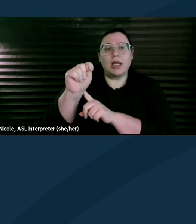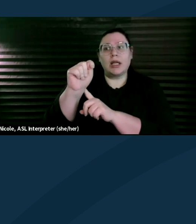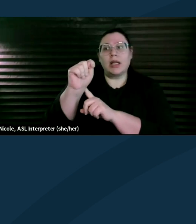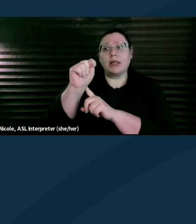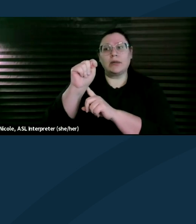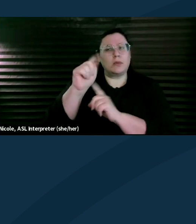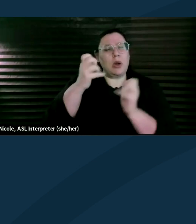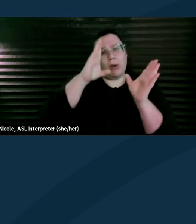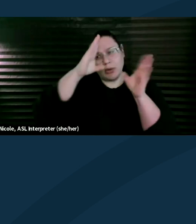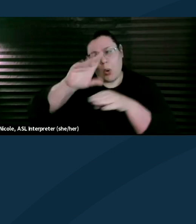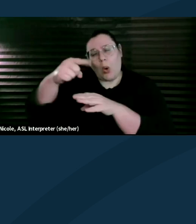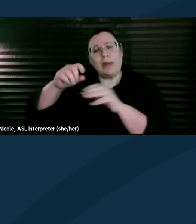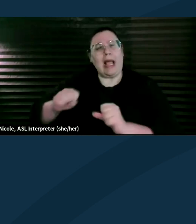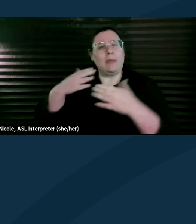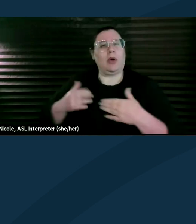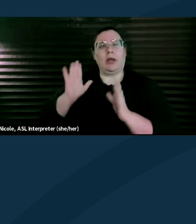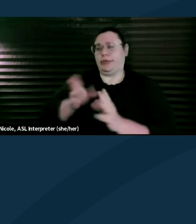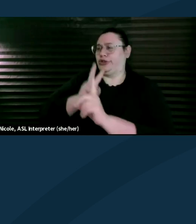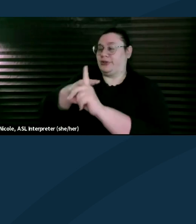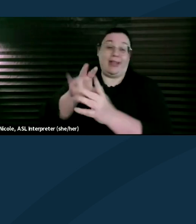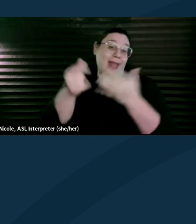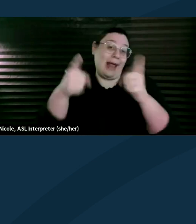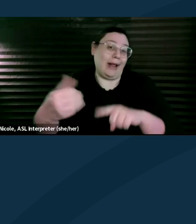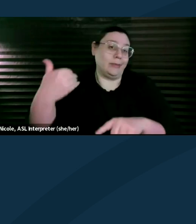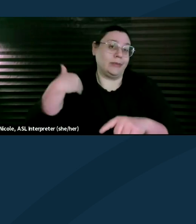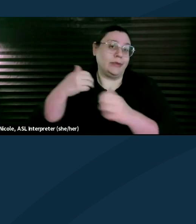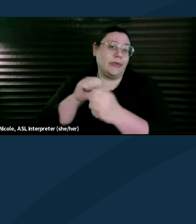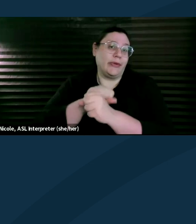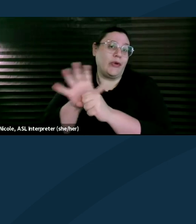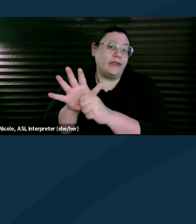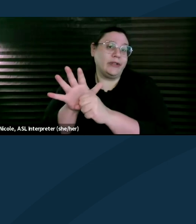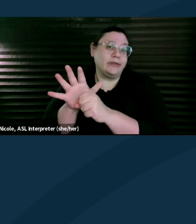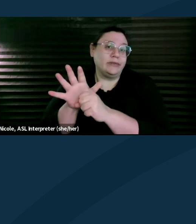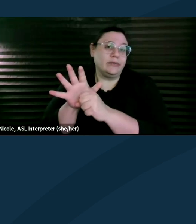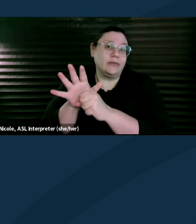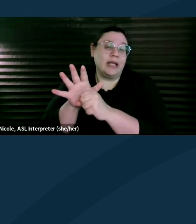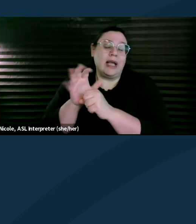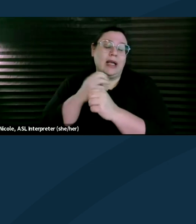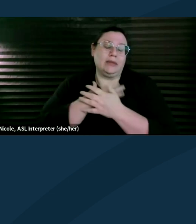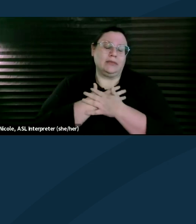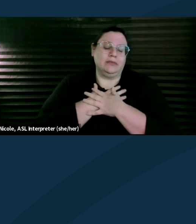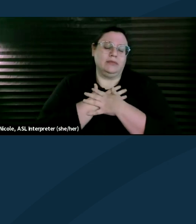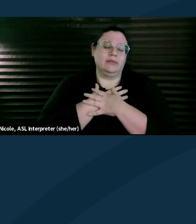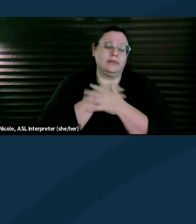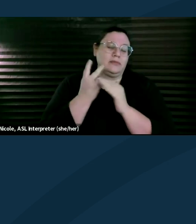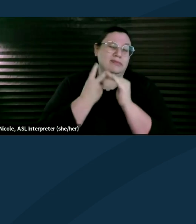person. We saw this with COVID. And I'm afraid it's going to happen again. It's going to get worse. And it's